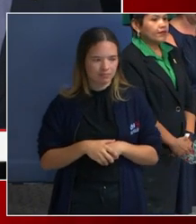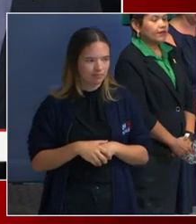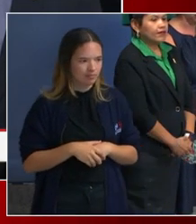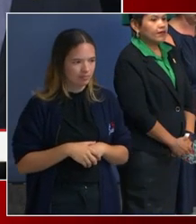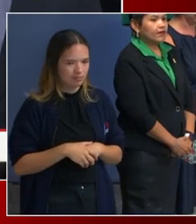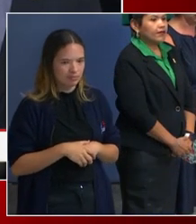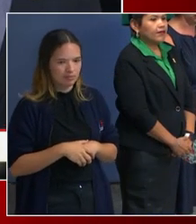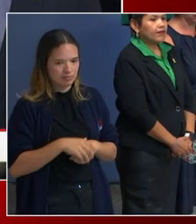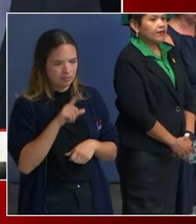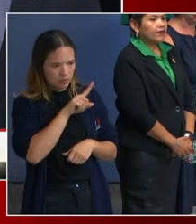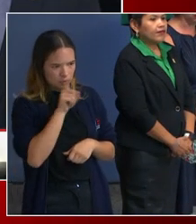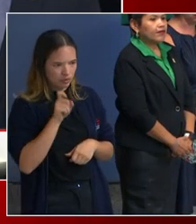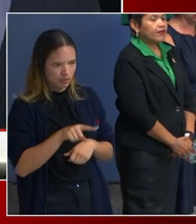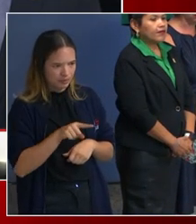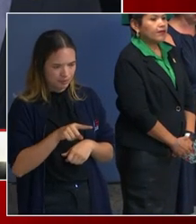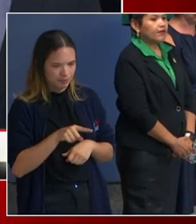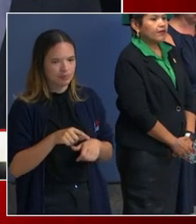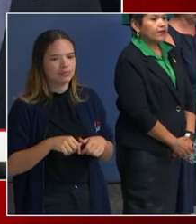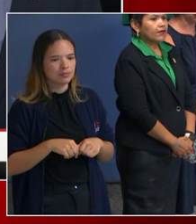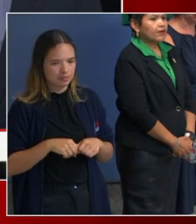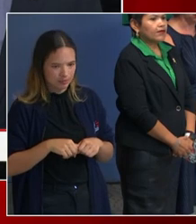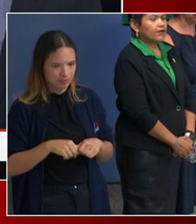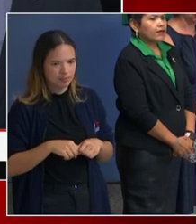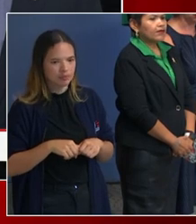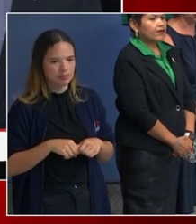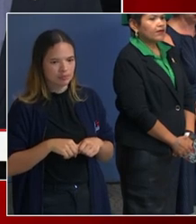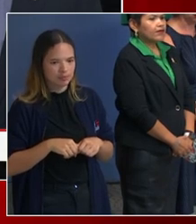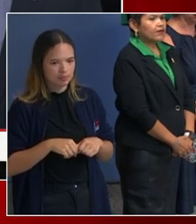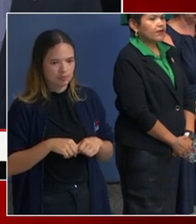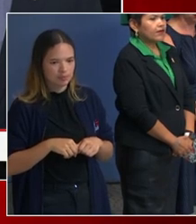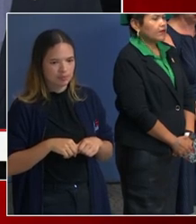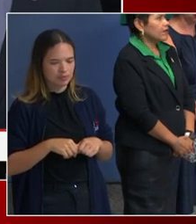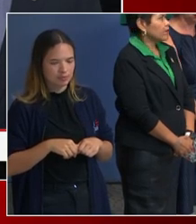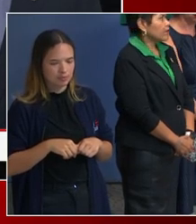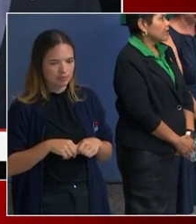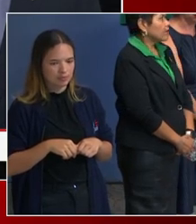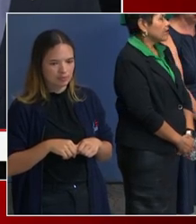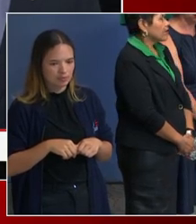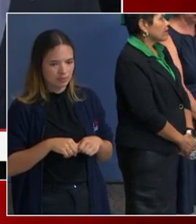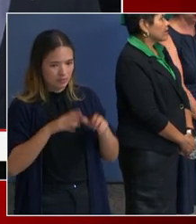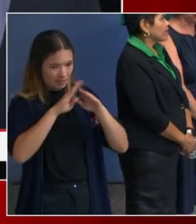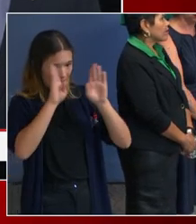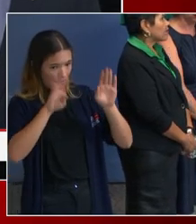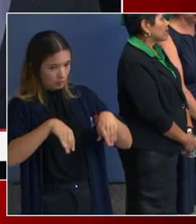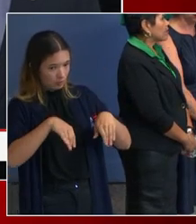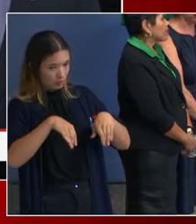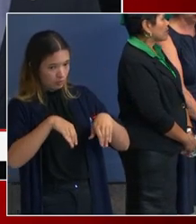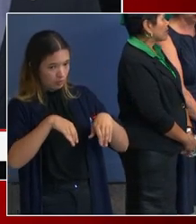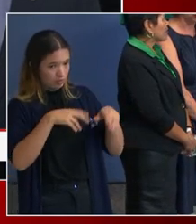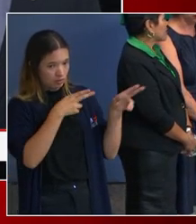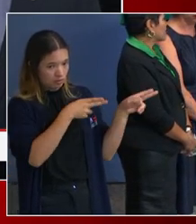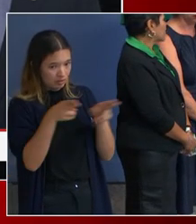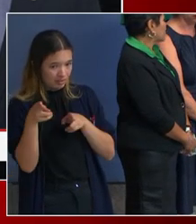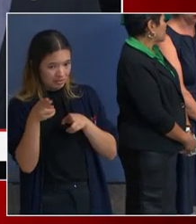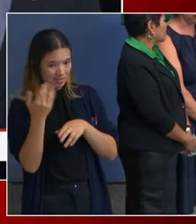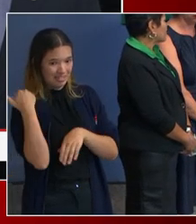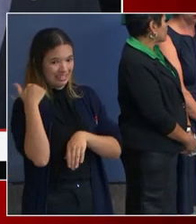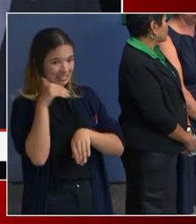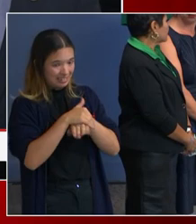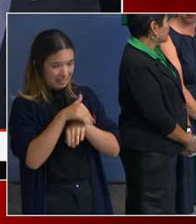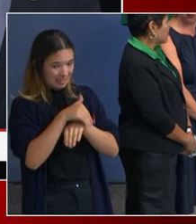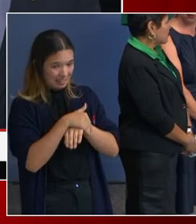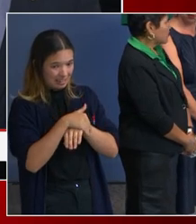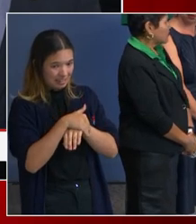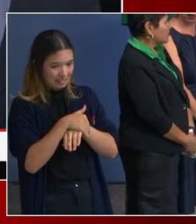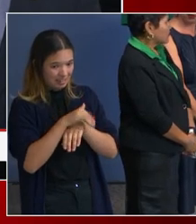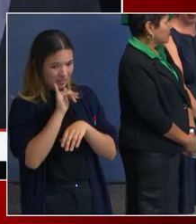Rep's home was shot up last night. He tweeted it out. Have you been in contact with him, and what's your response to the gun violence that's going